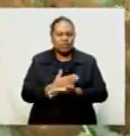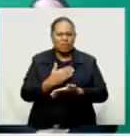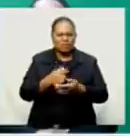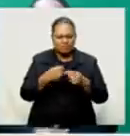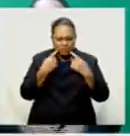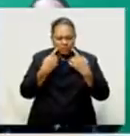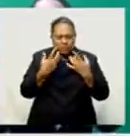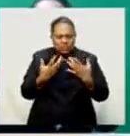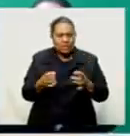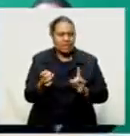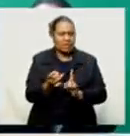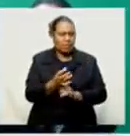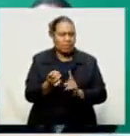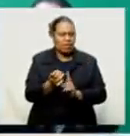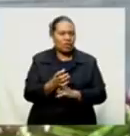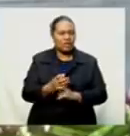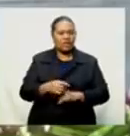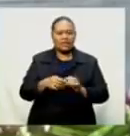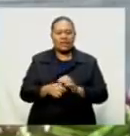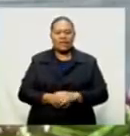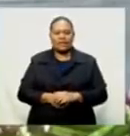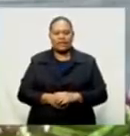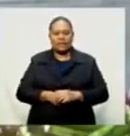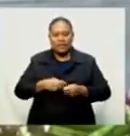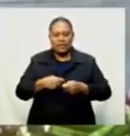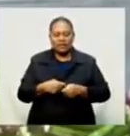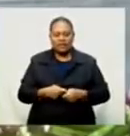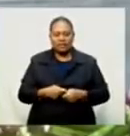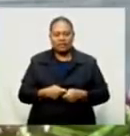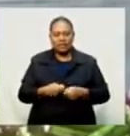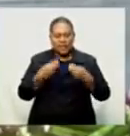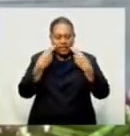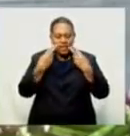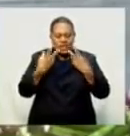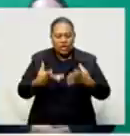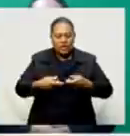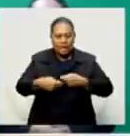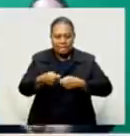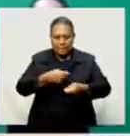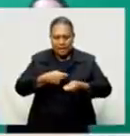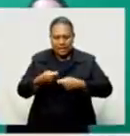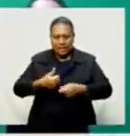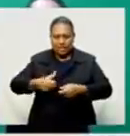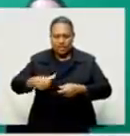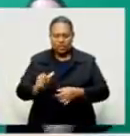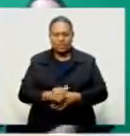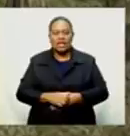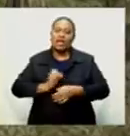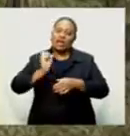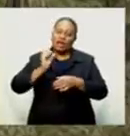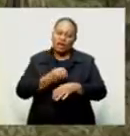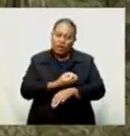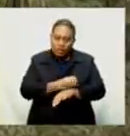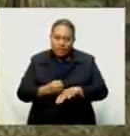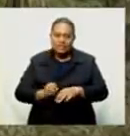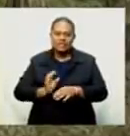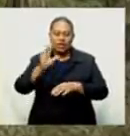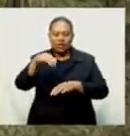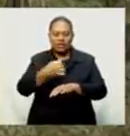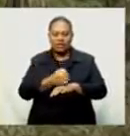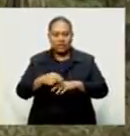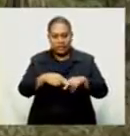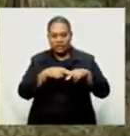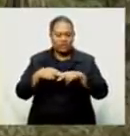significant and growing organic market, not only in overseas, but also in Fiji too. The minister